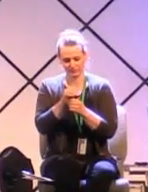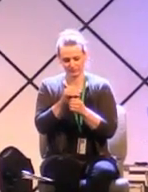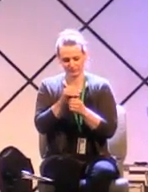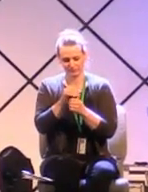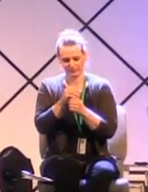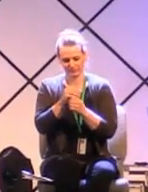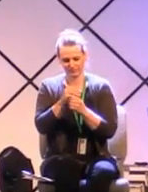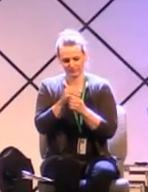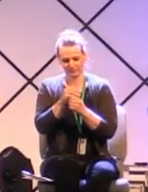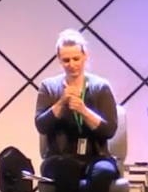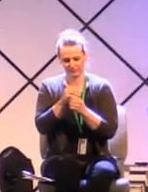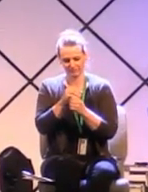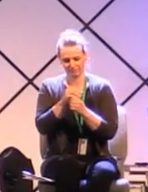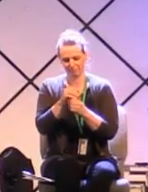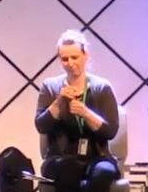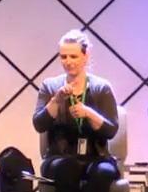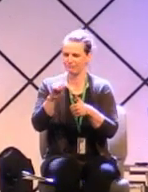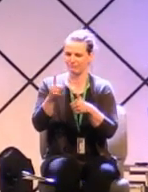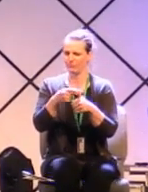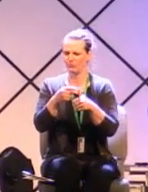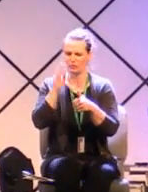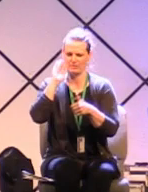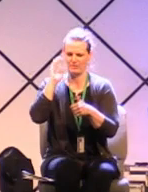Newman of Rockland, California.